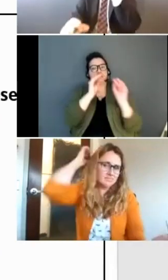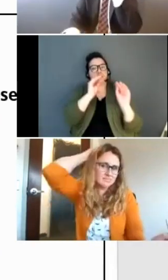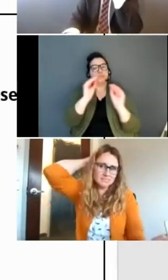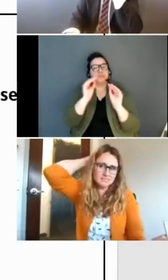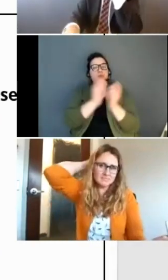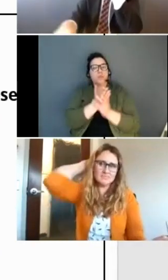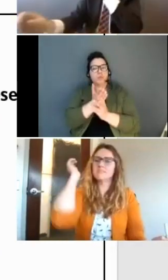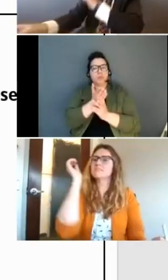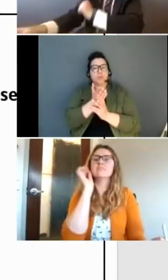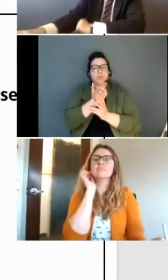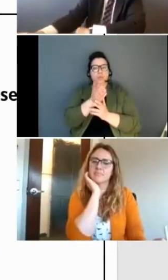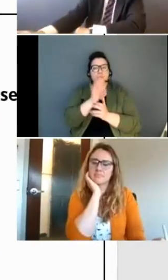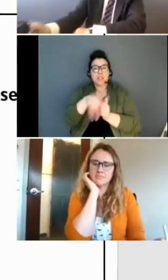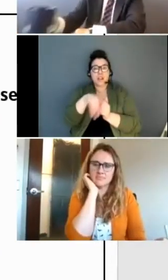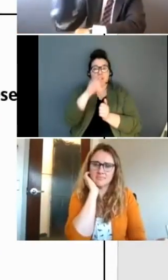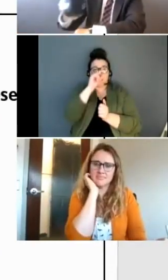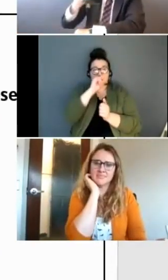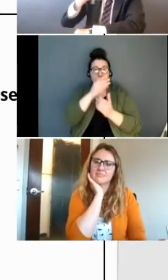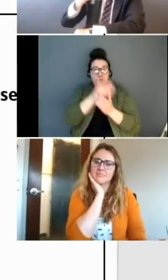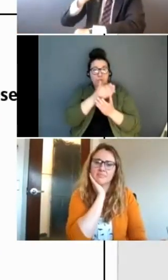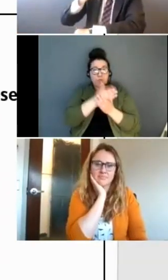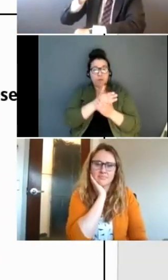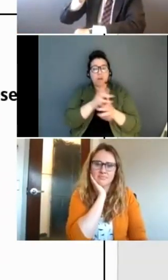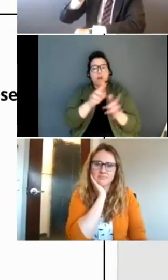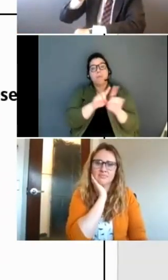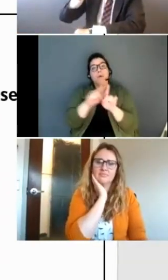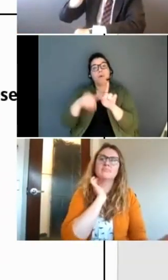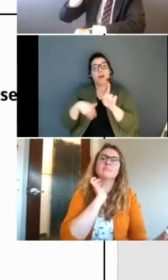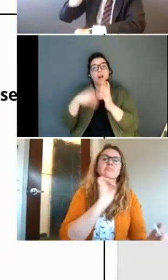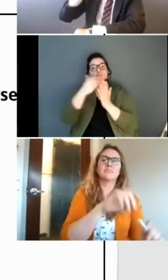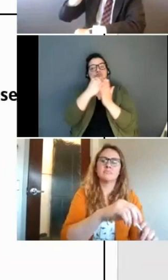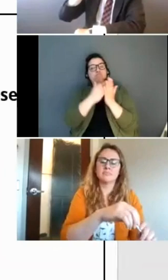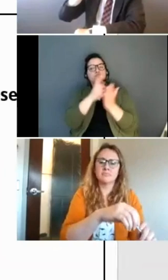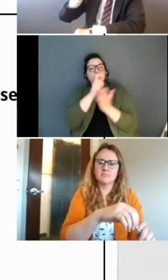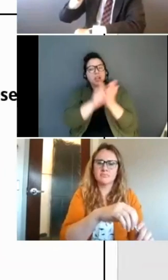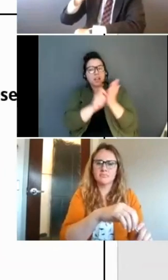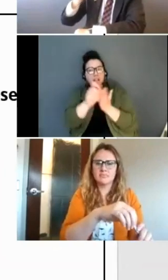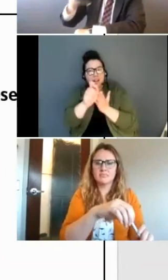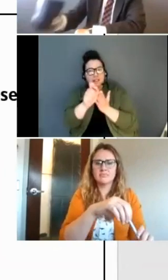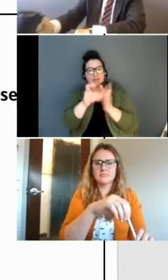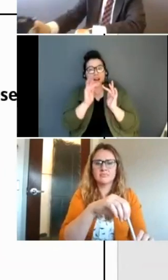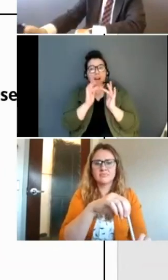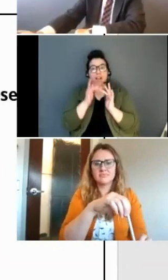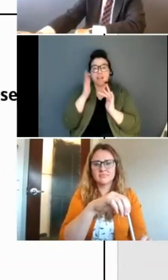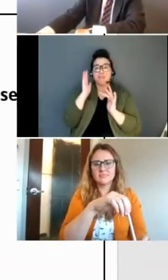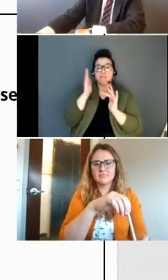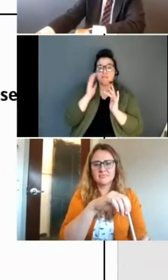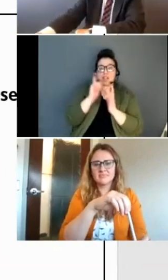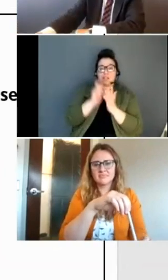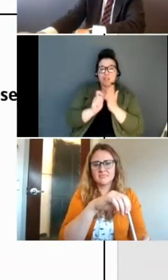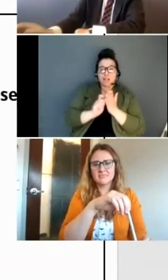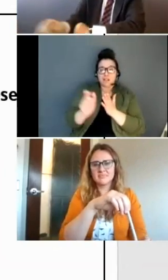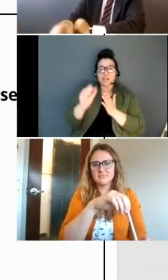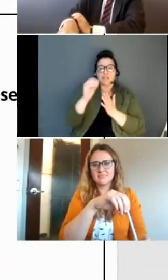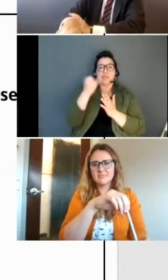put together a checklist, an online presentation checklist for how to give great